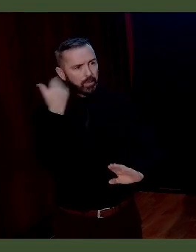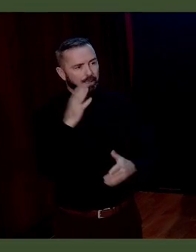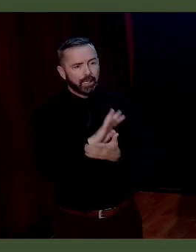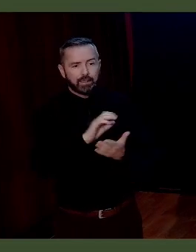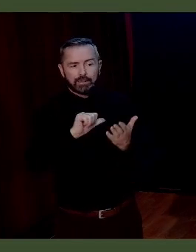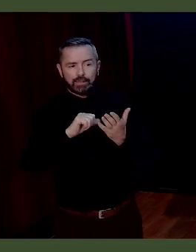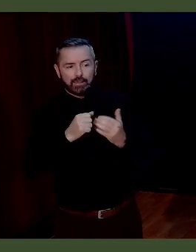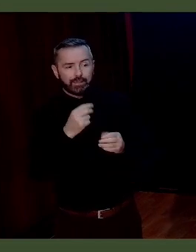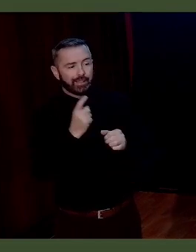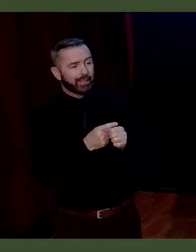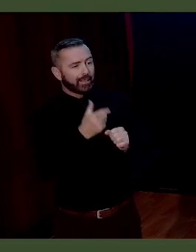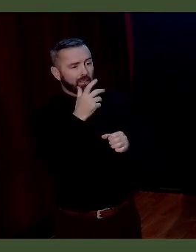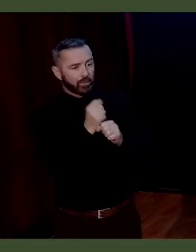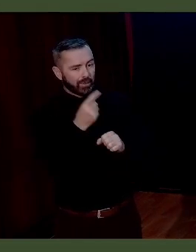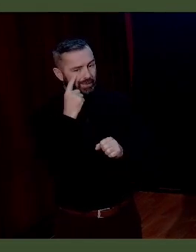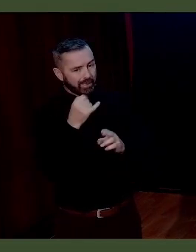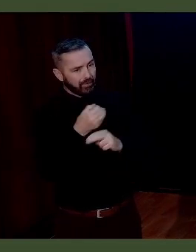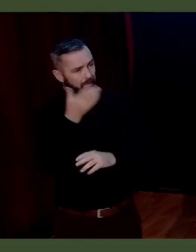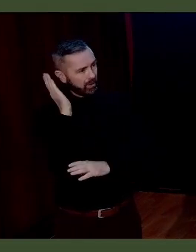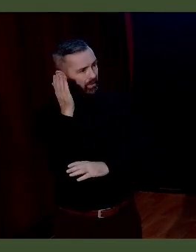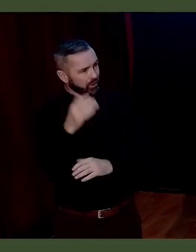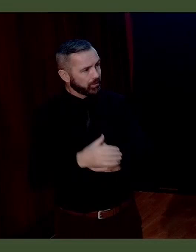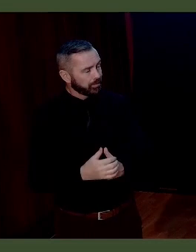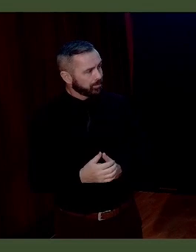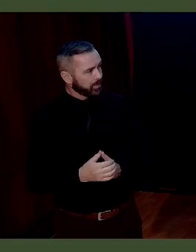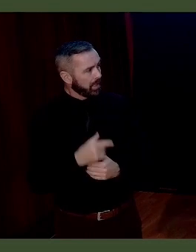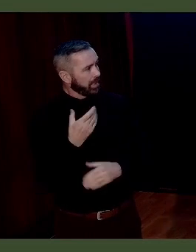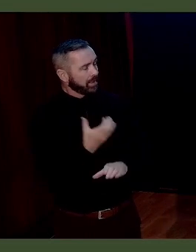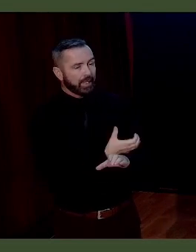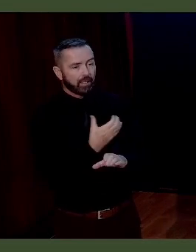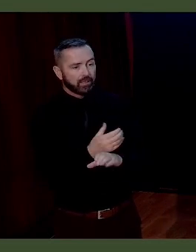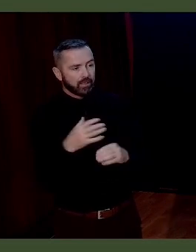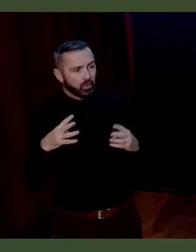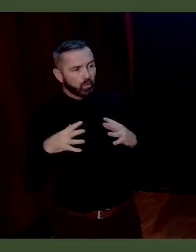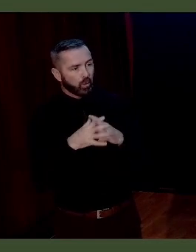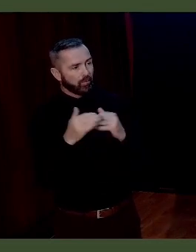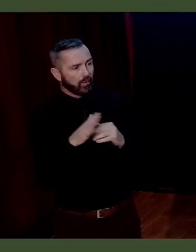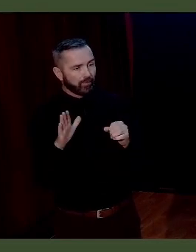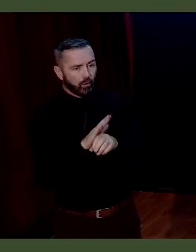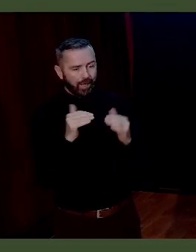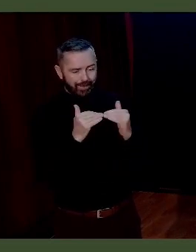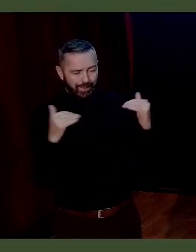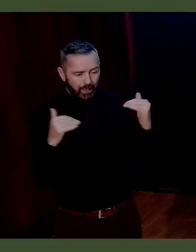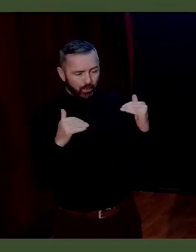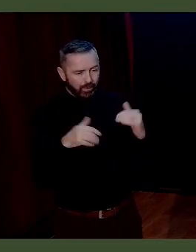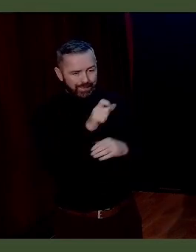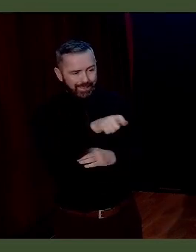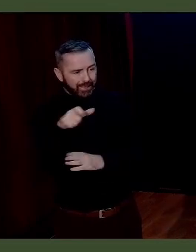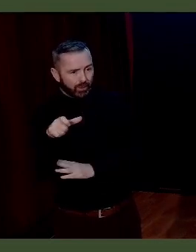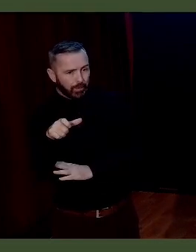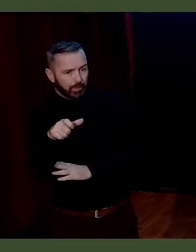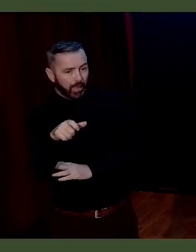that again and again, and you can see that on their speeches. And they continue the battles for full and equal citizenship. Outside of